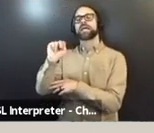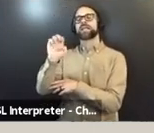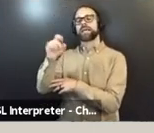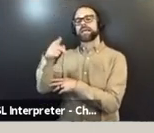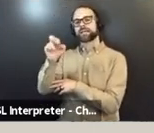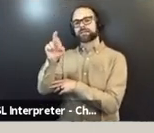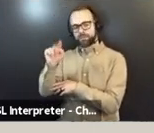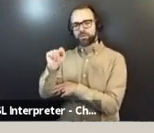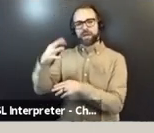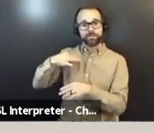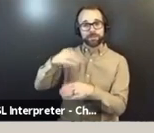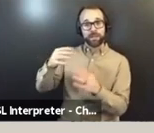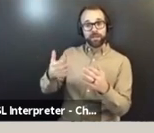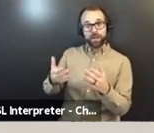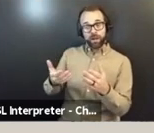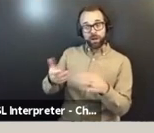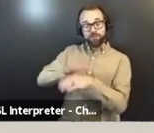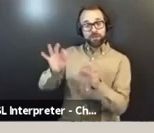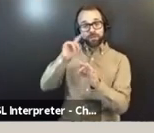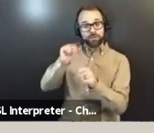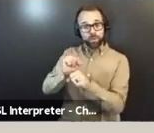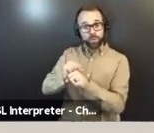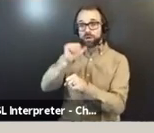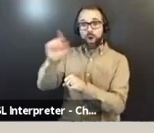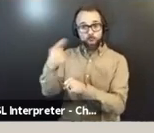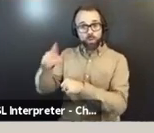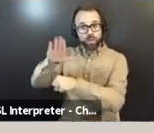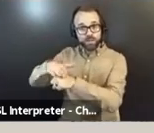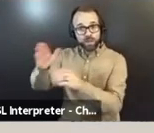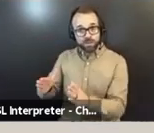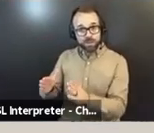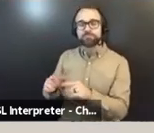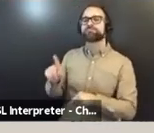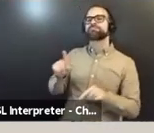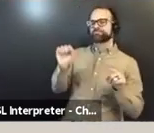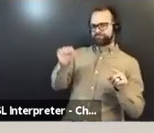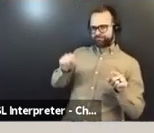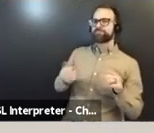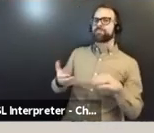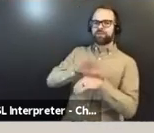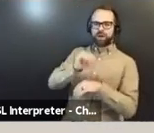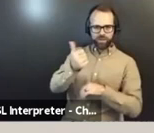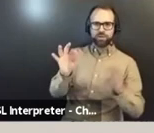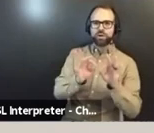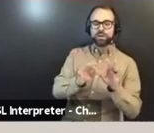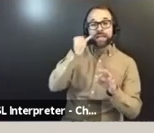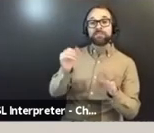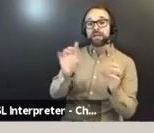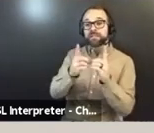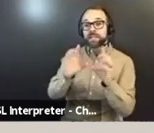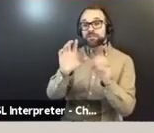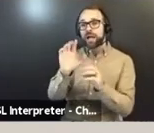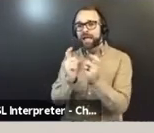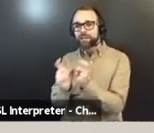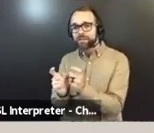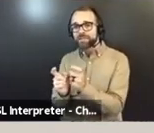costs of doing the work and not just the consulting? Yep, it does. So if that work you're doing for the digital adaptation